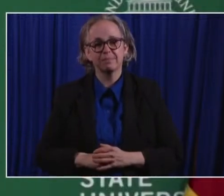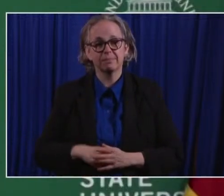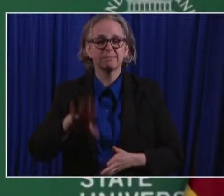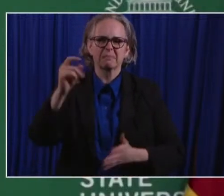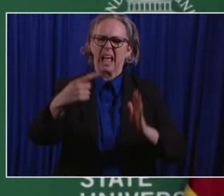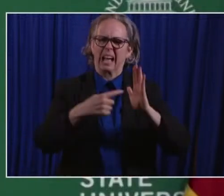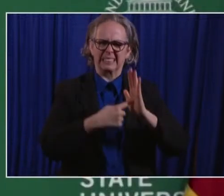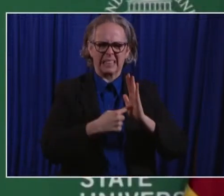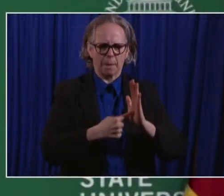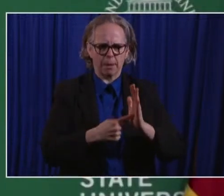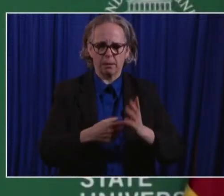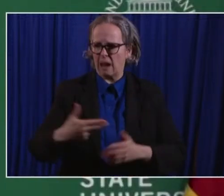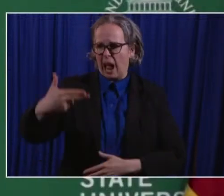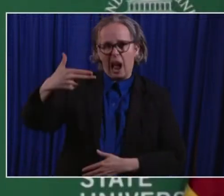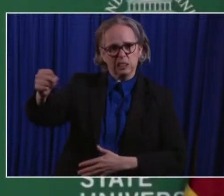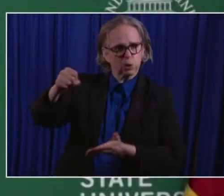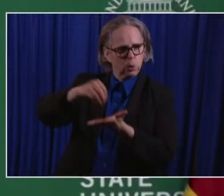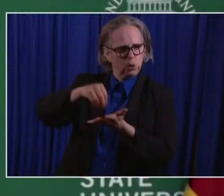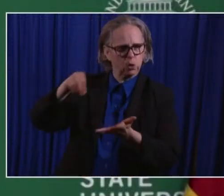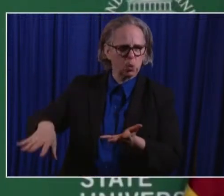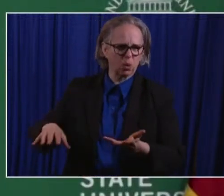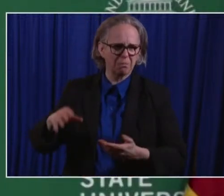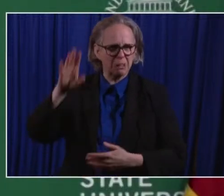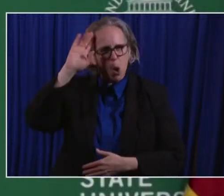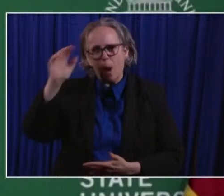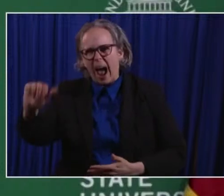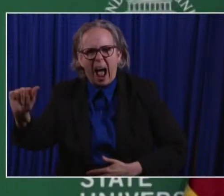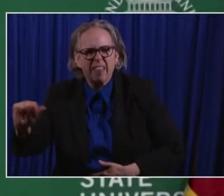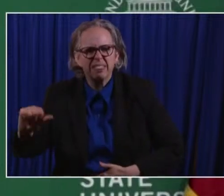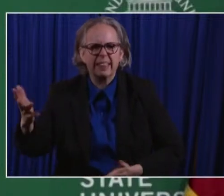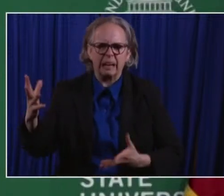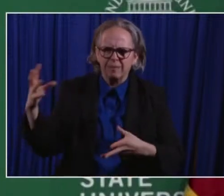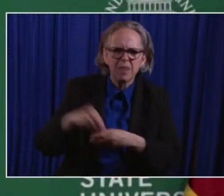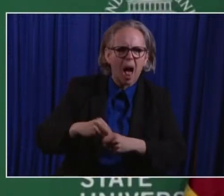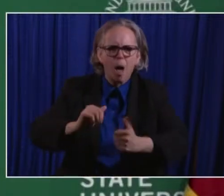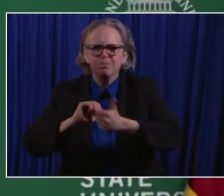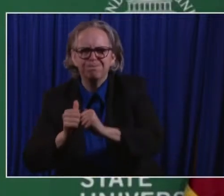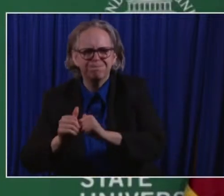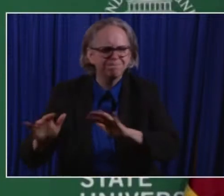students, high school athletes, high school